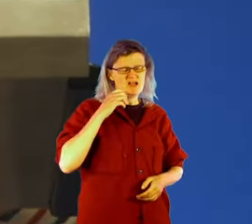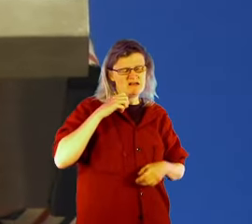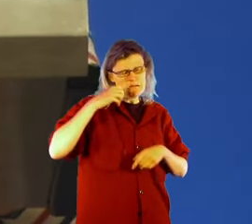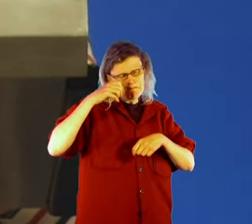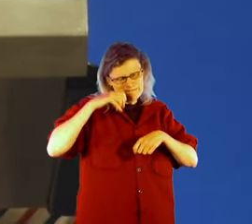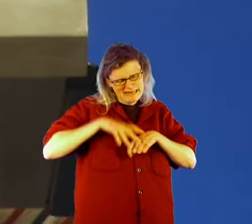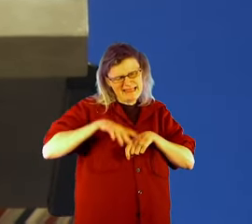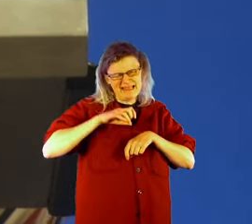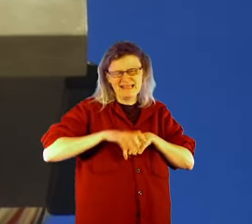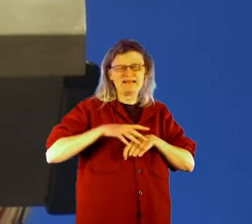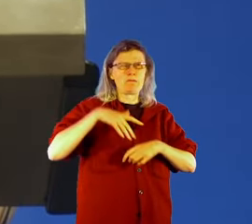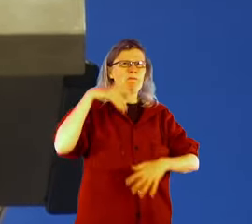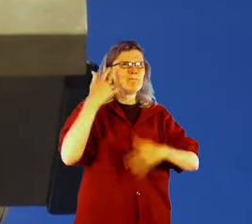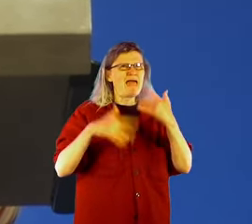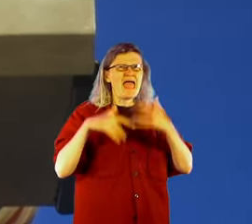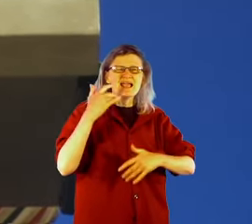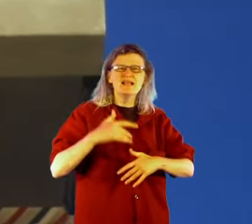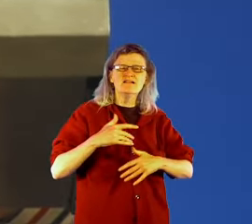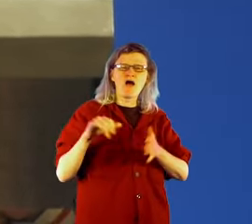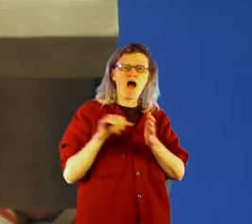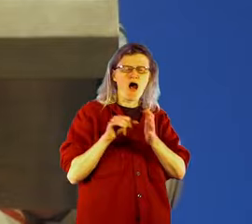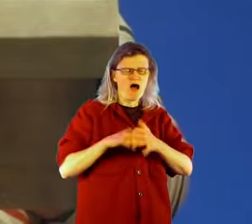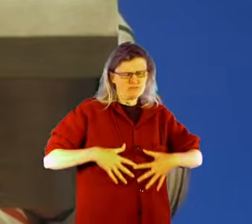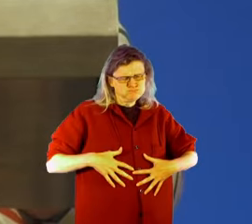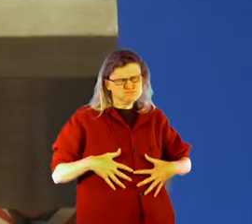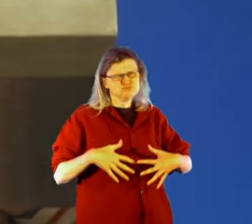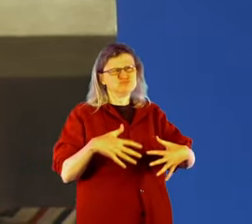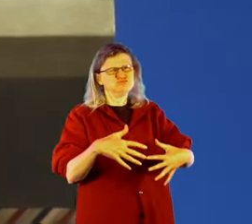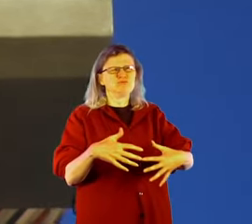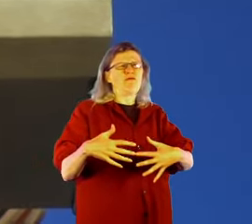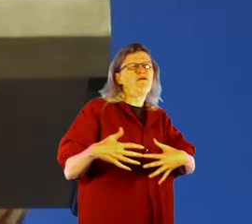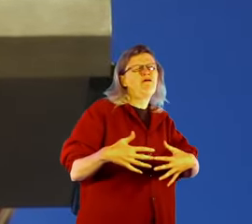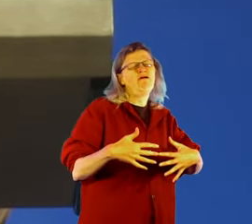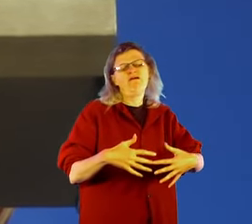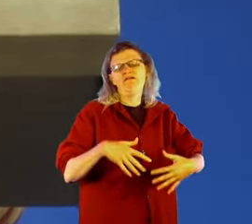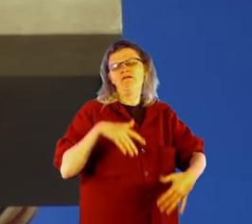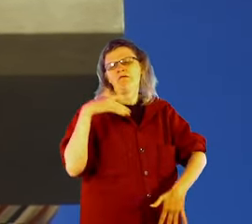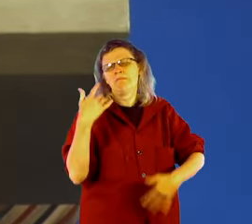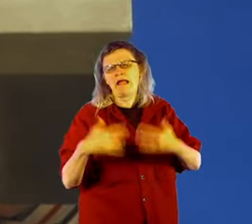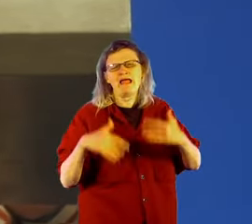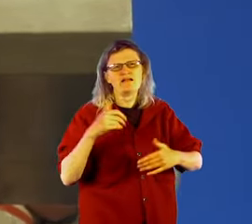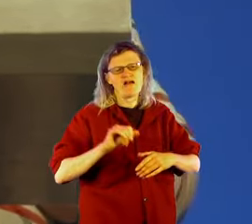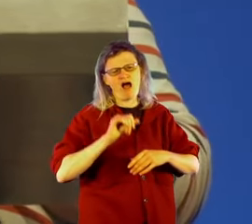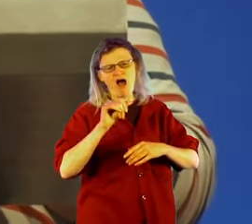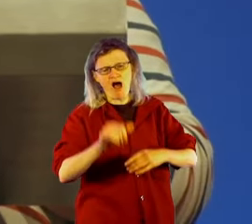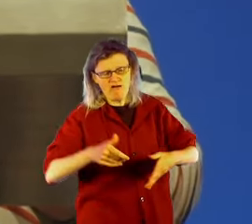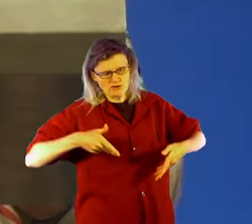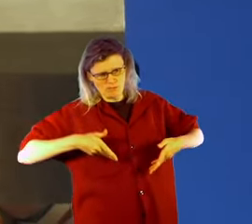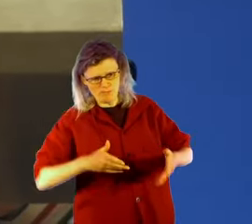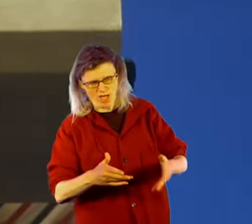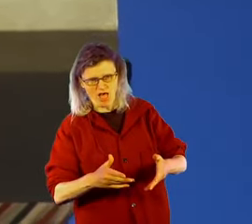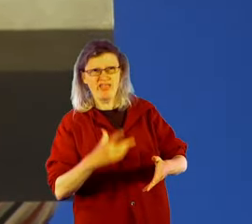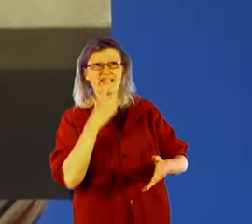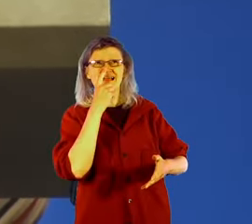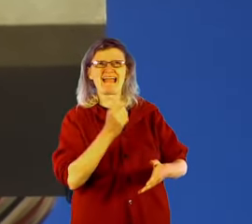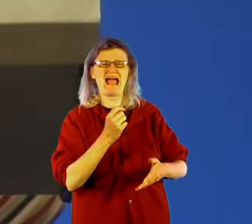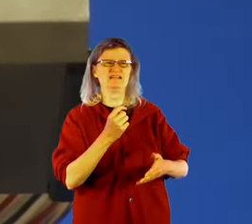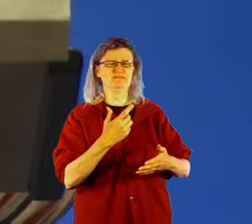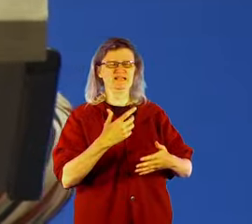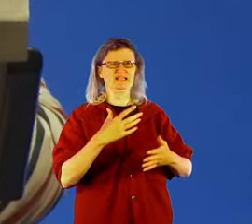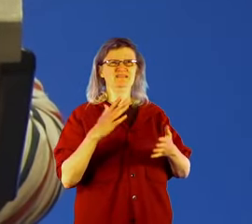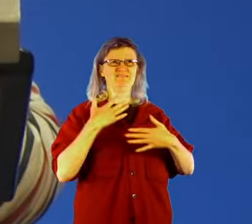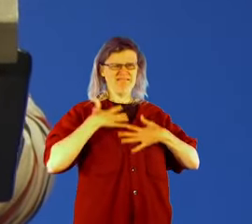is physically demanding and destructive to go through pregnancy, that there can be physical consequences after birth, that it